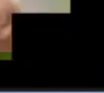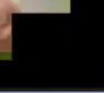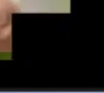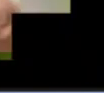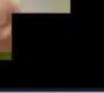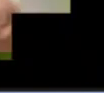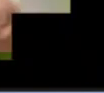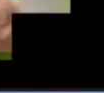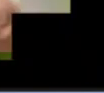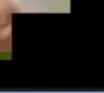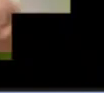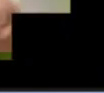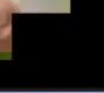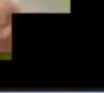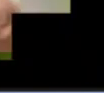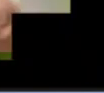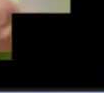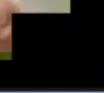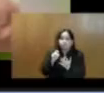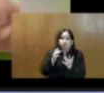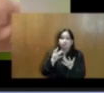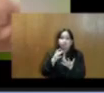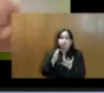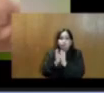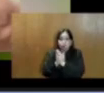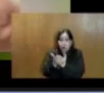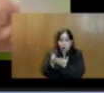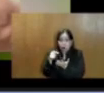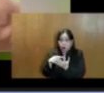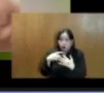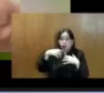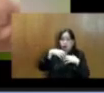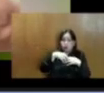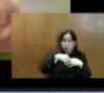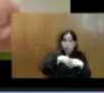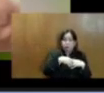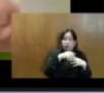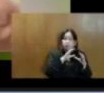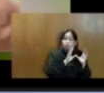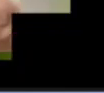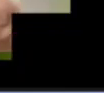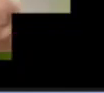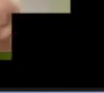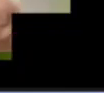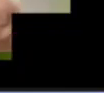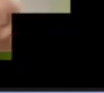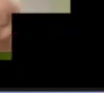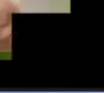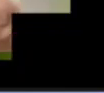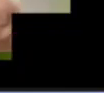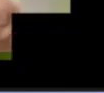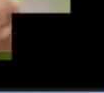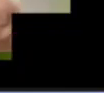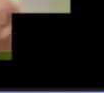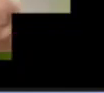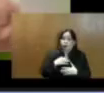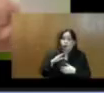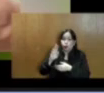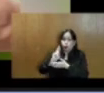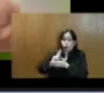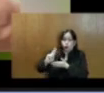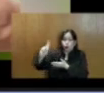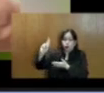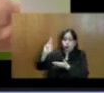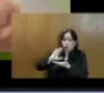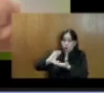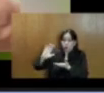would be books. And so you've got to make sure that you're also immersed in industry. I'm very happy to say that state universities and colleges right